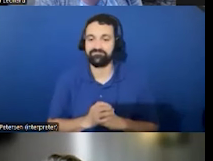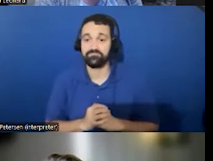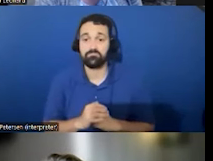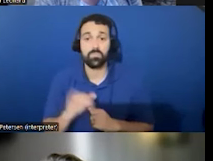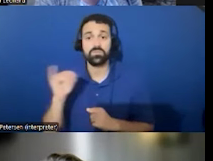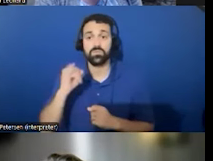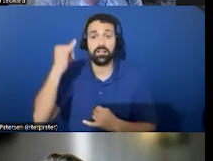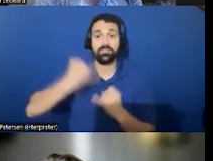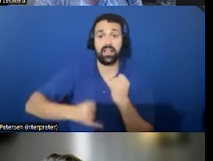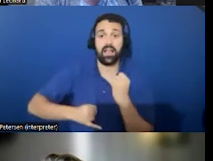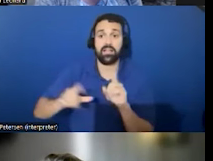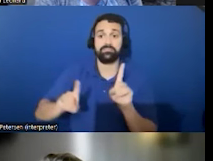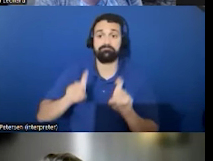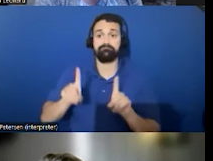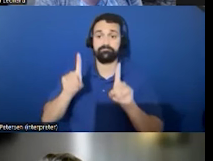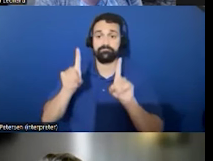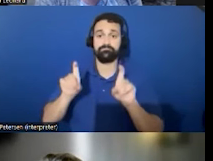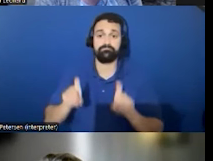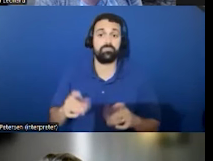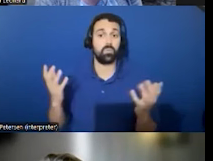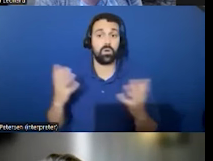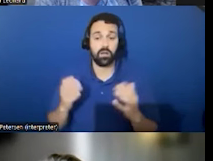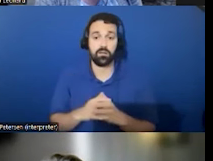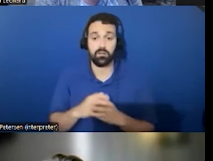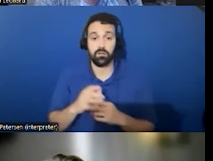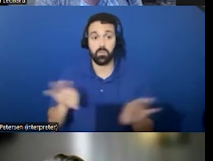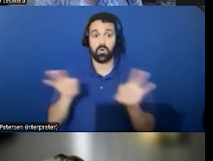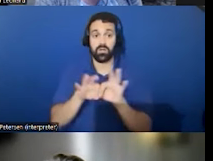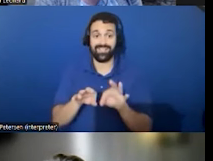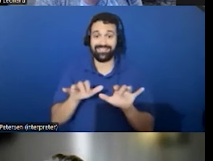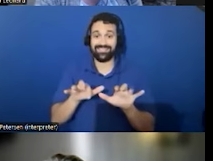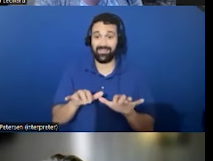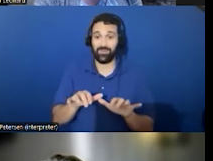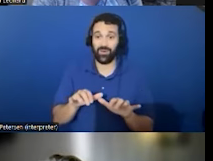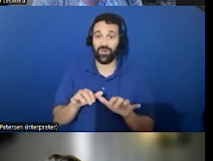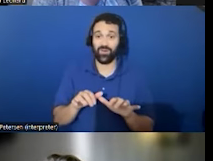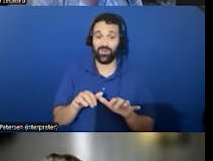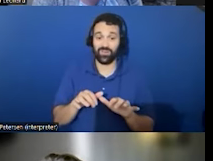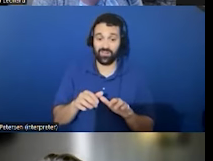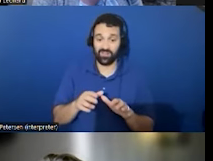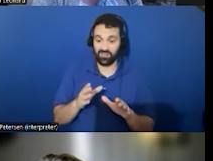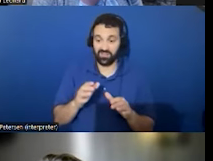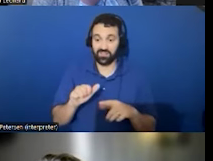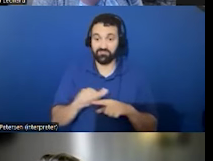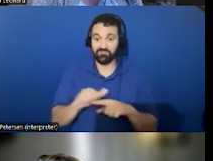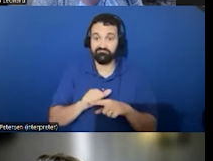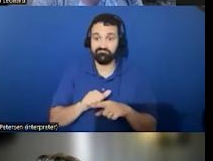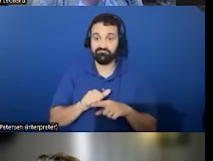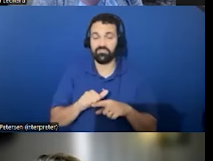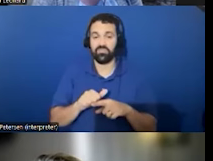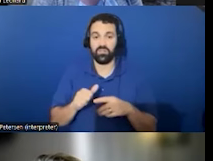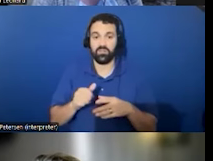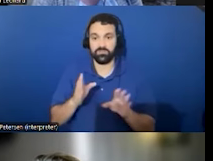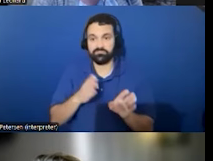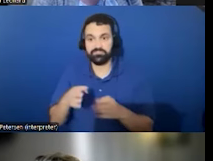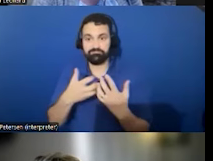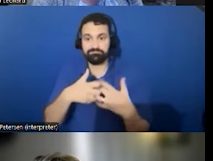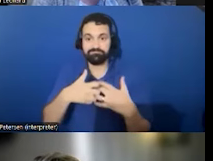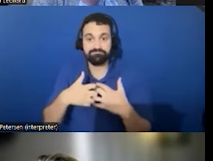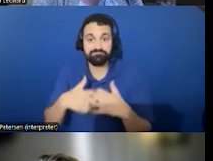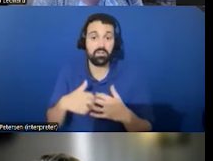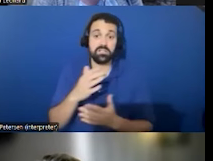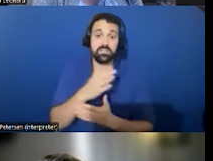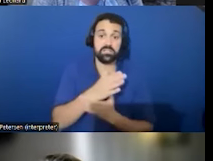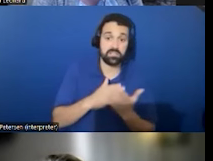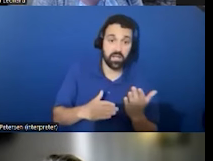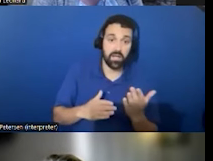quizzes, keep in mind that keyboard operability we've been talking about this whole time. Some question types are easier to use with a